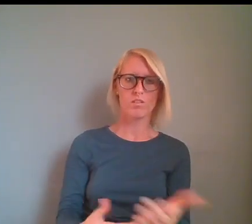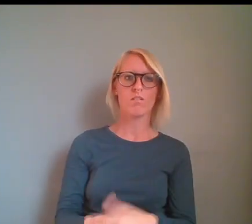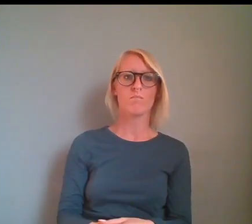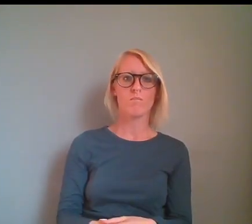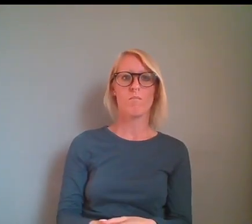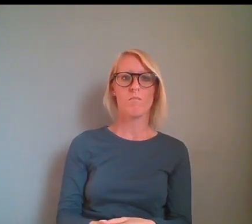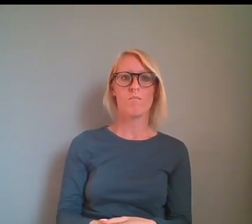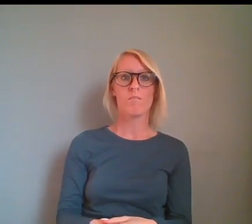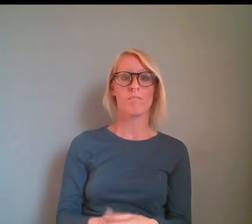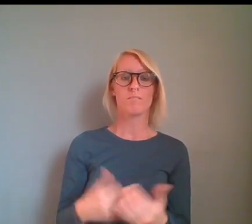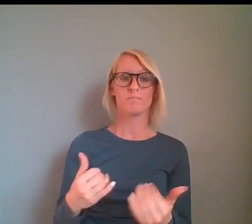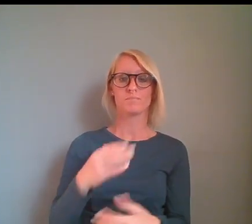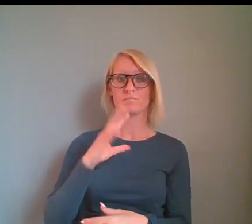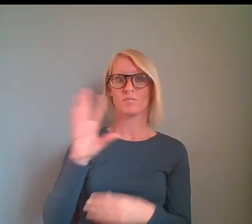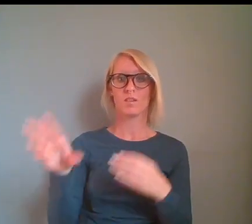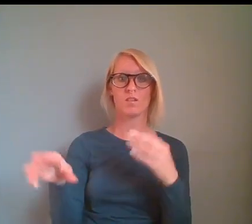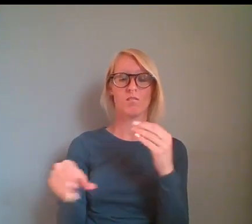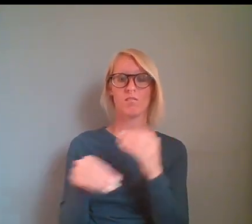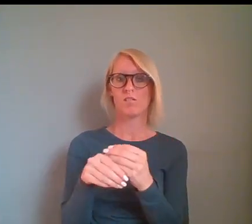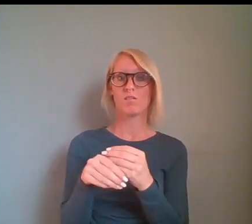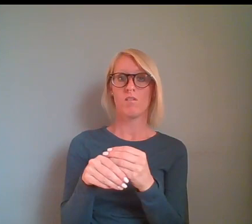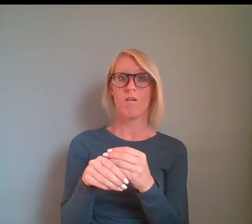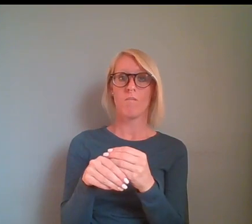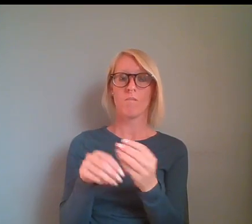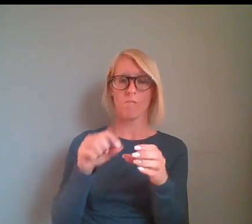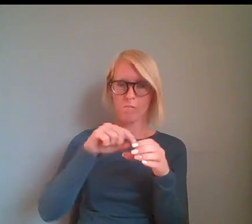And then the extra, if you would,